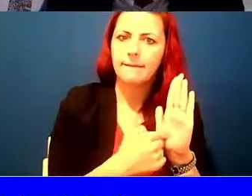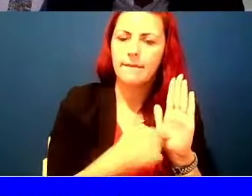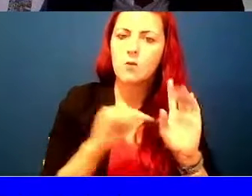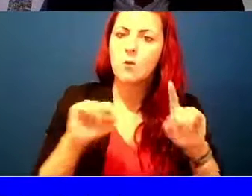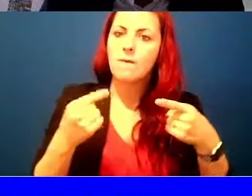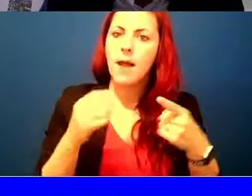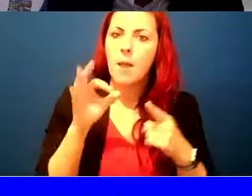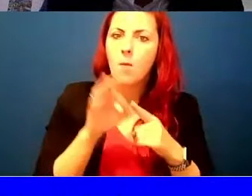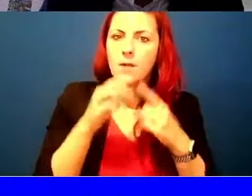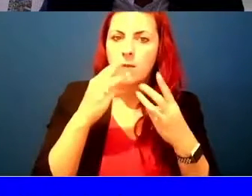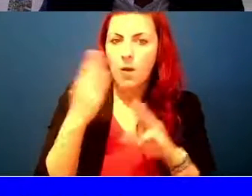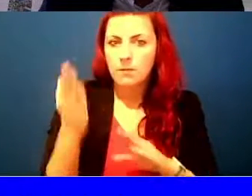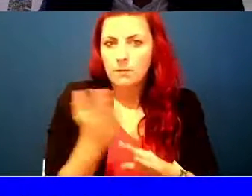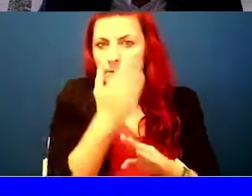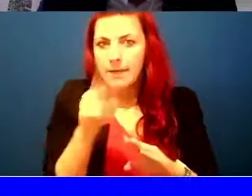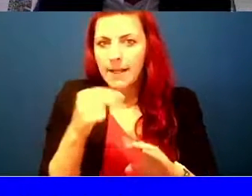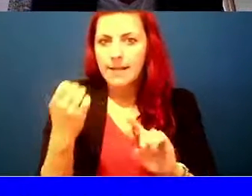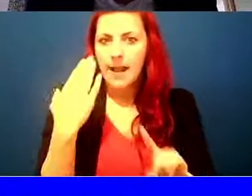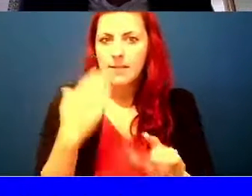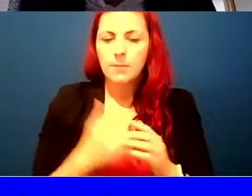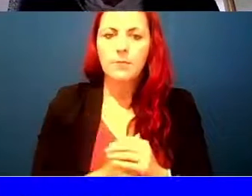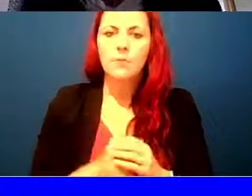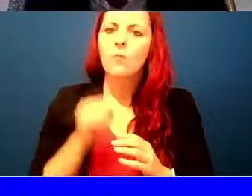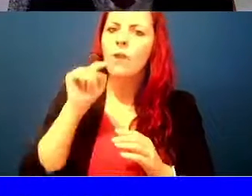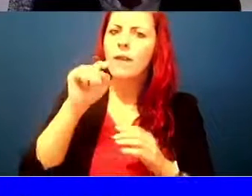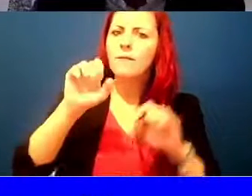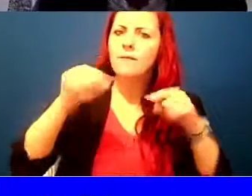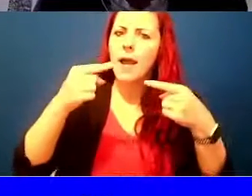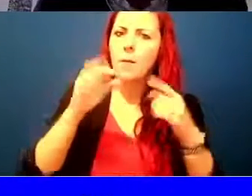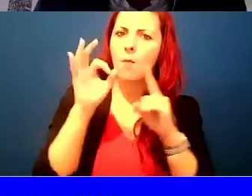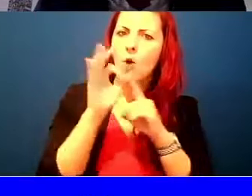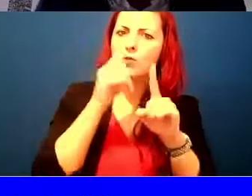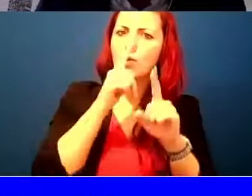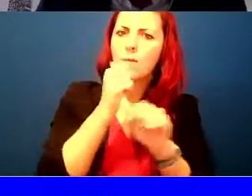up is on the next slide. And that relates to